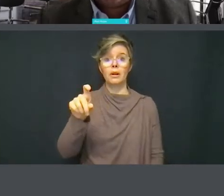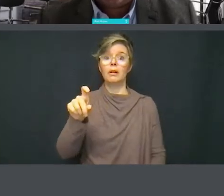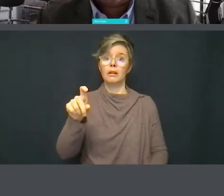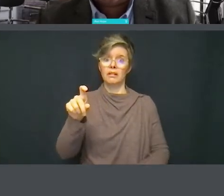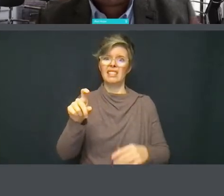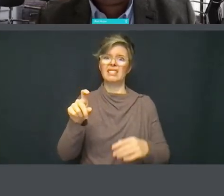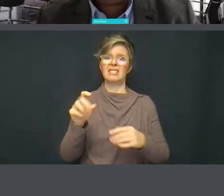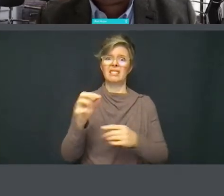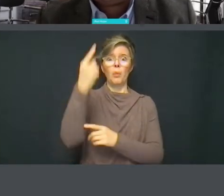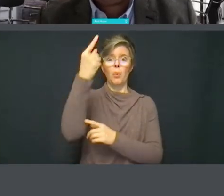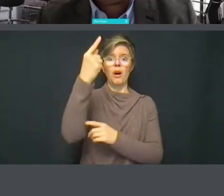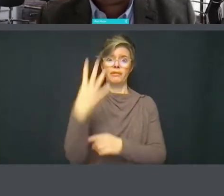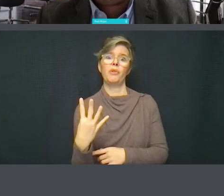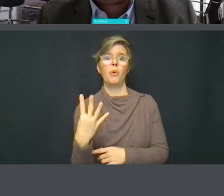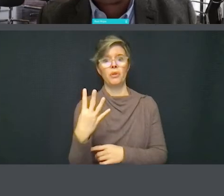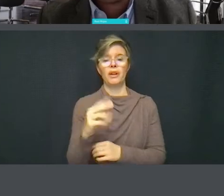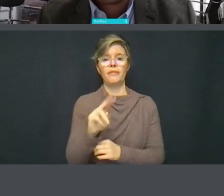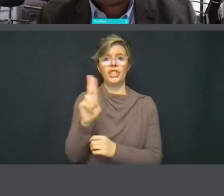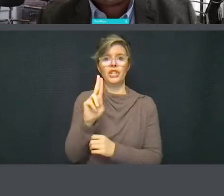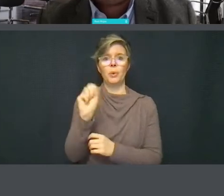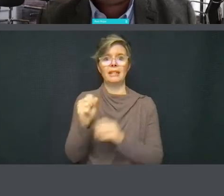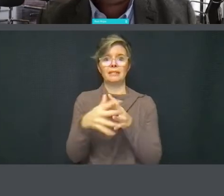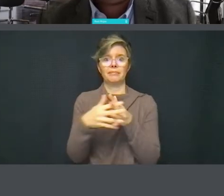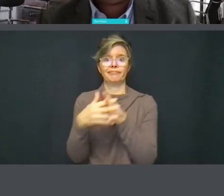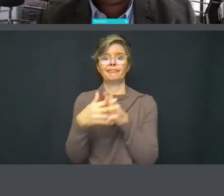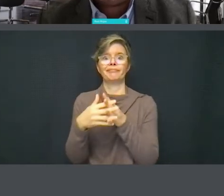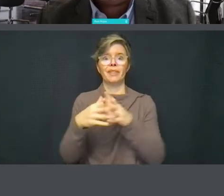and that segment of the population actually keeps on